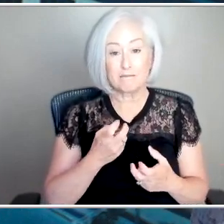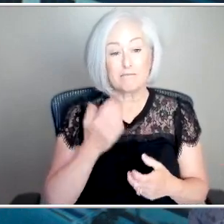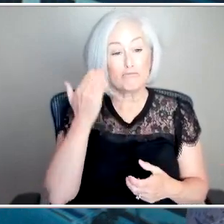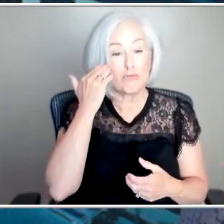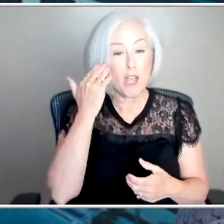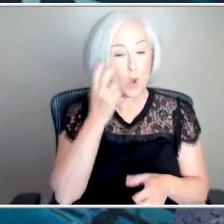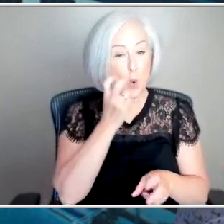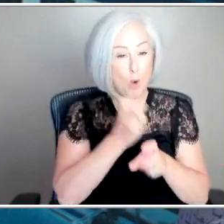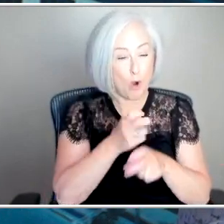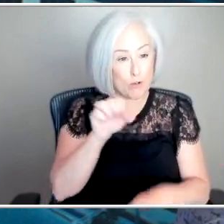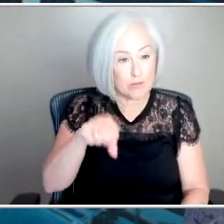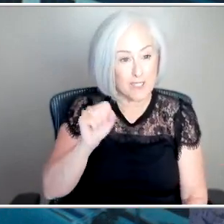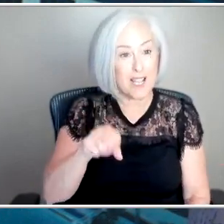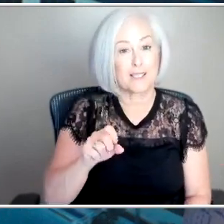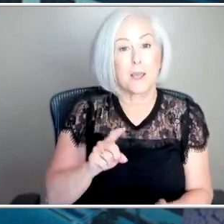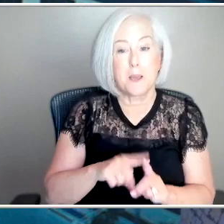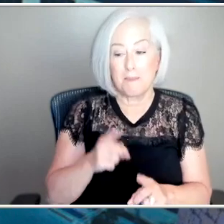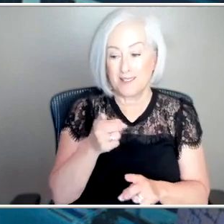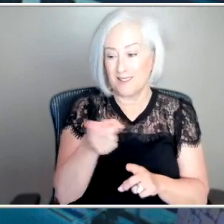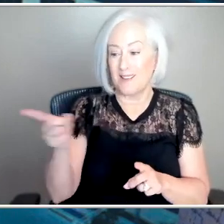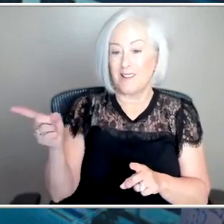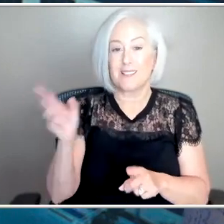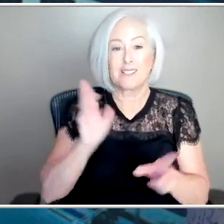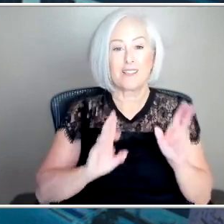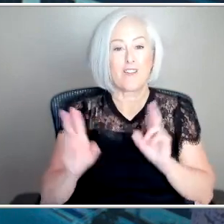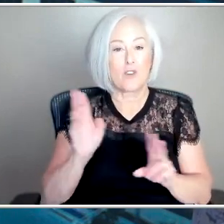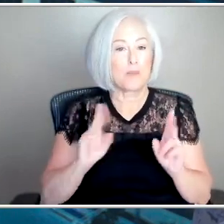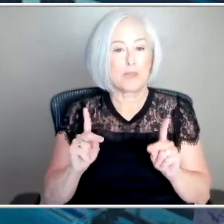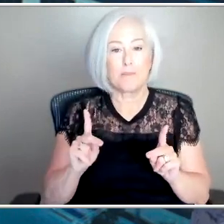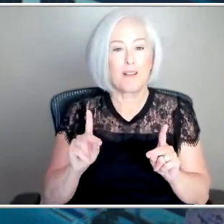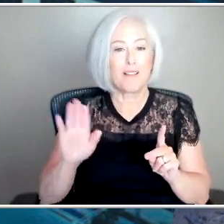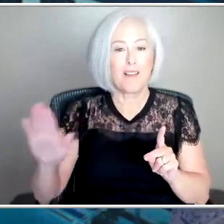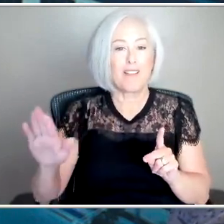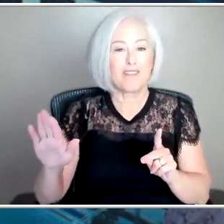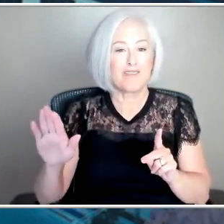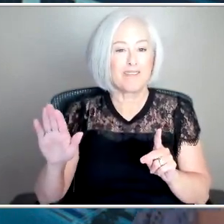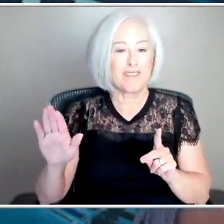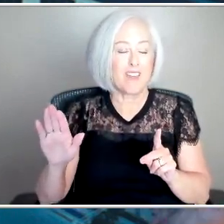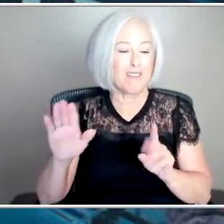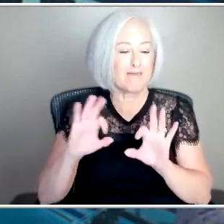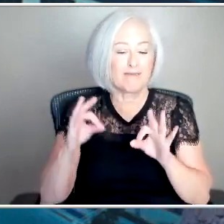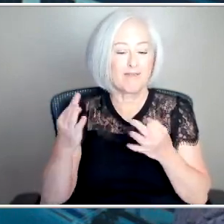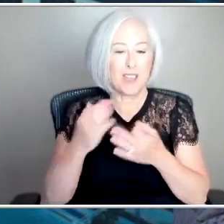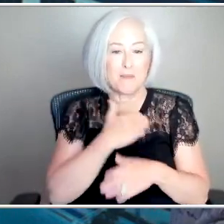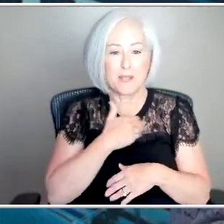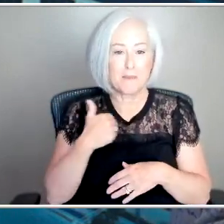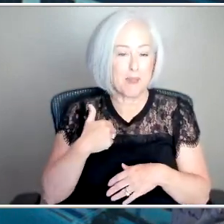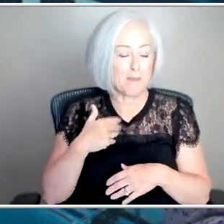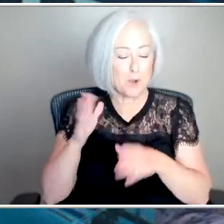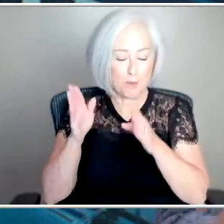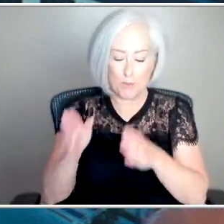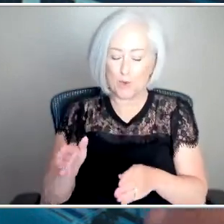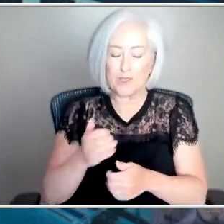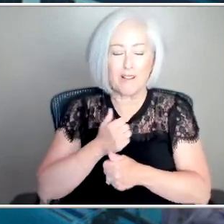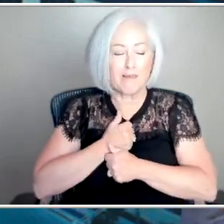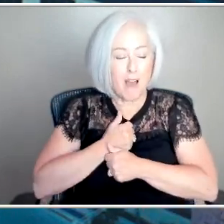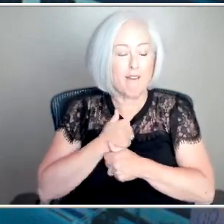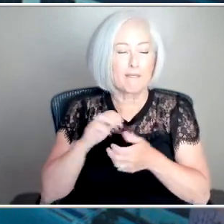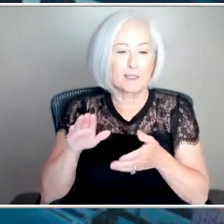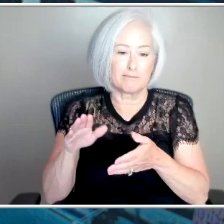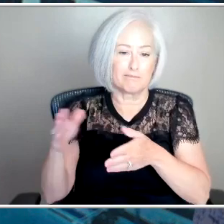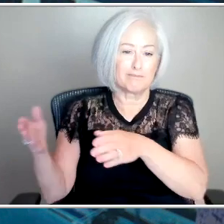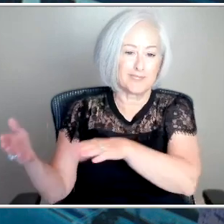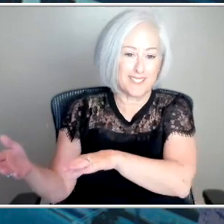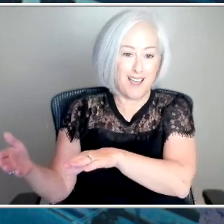but several of them did not get to take their loved ones home. So when we still have a relationship and they call to see how